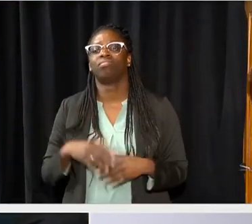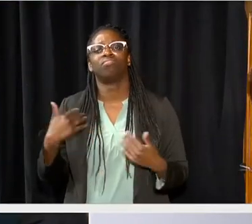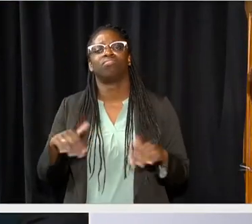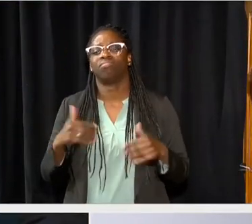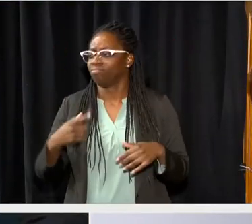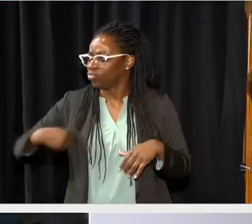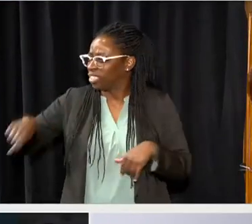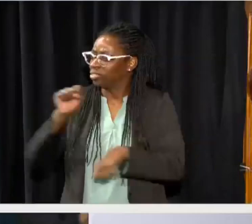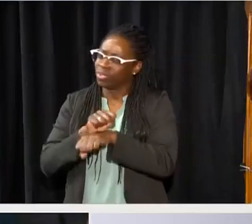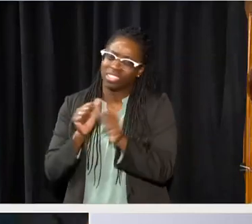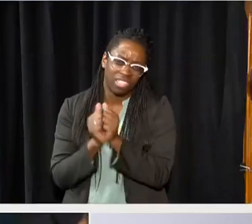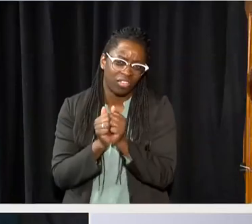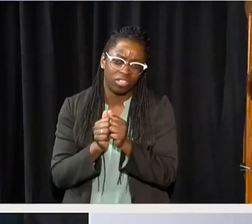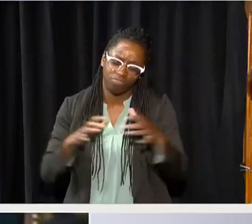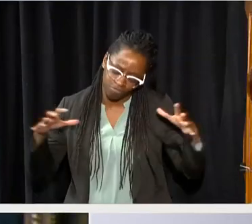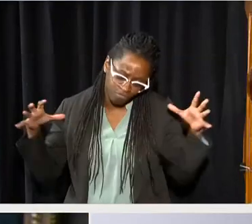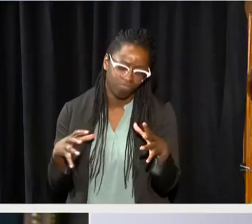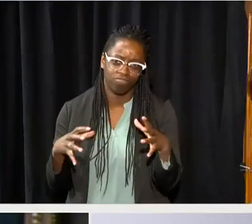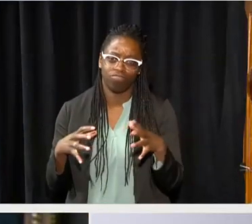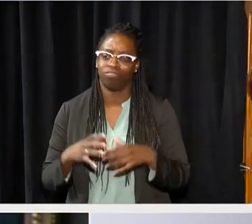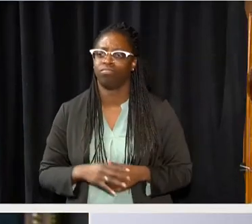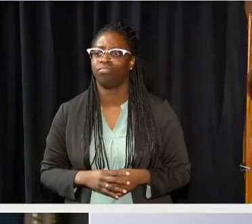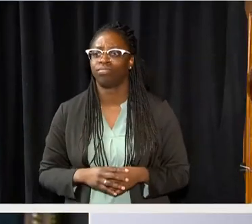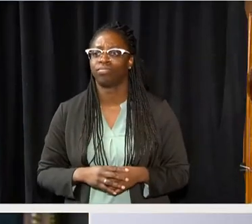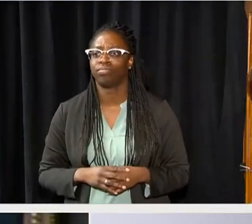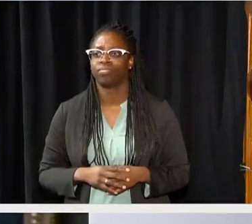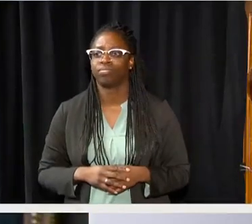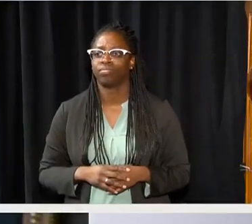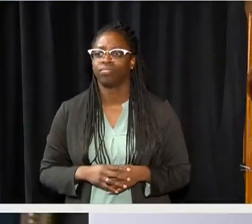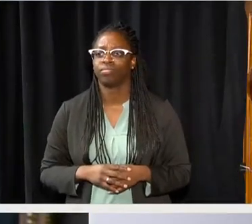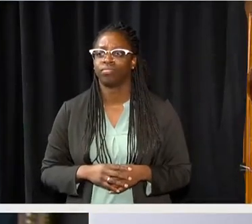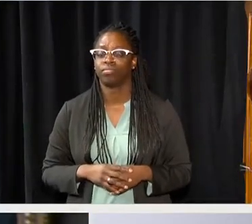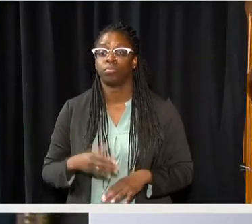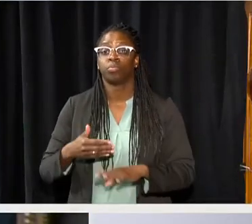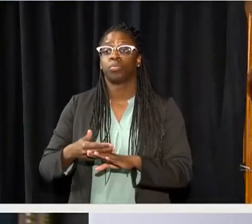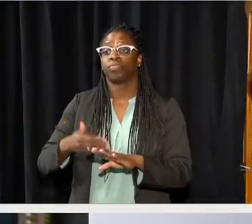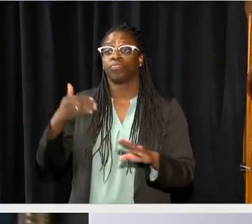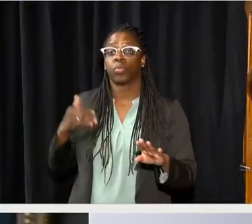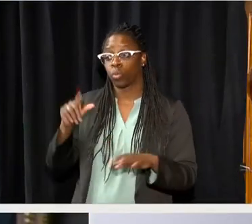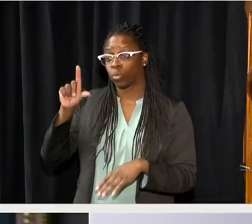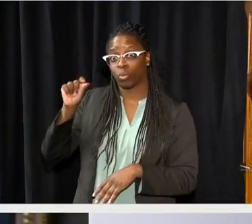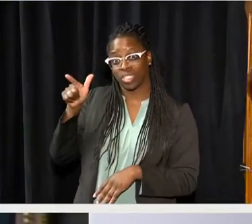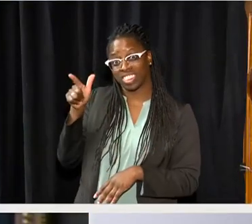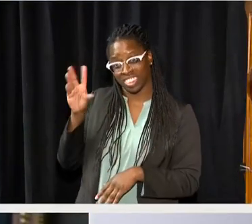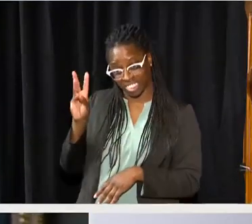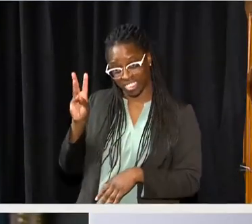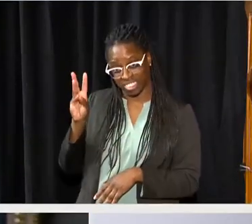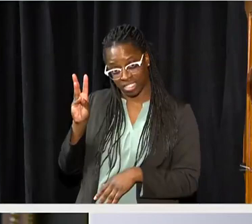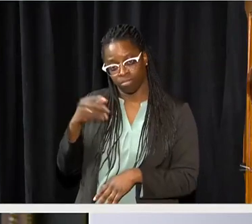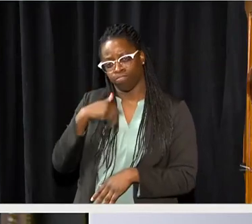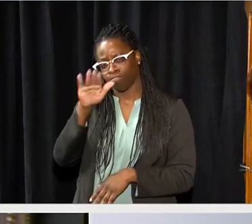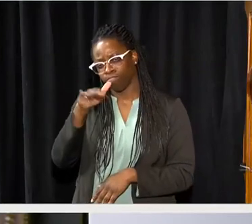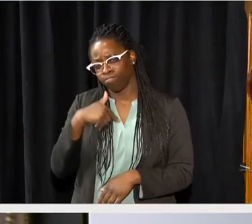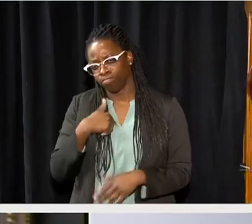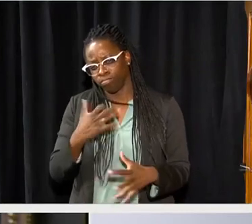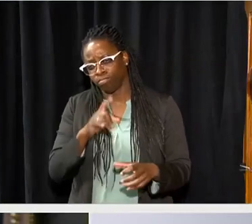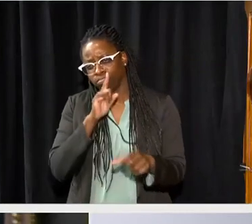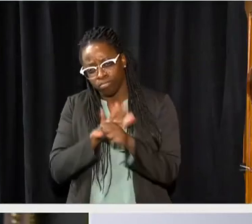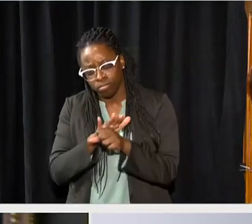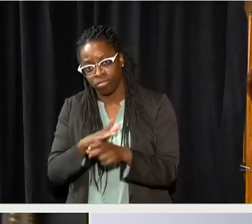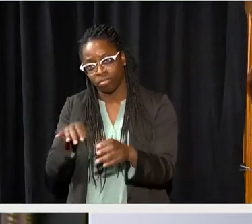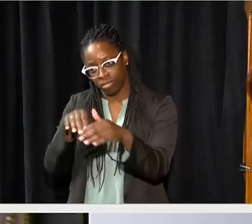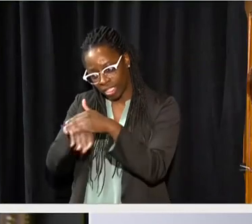To get there. I want, by 2026, a guaranteed access to